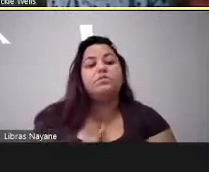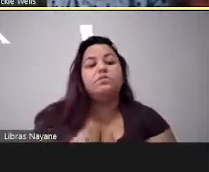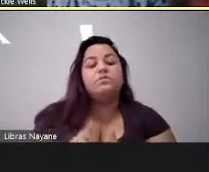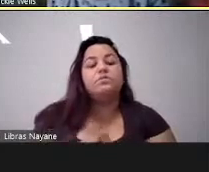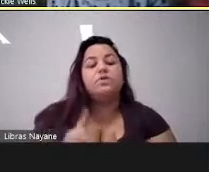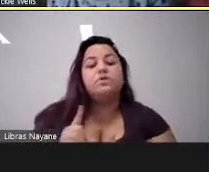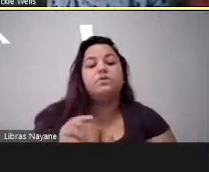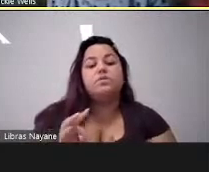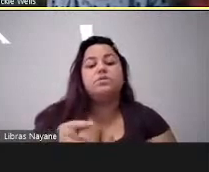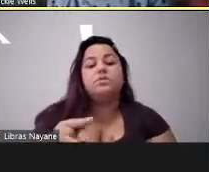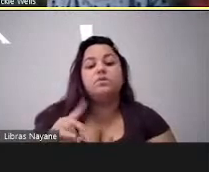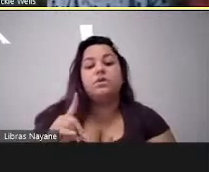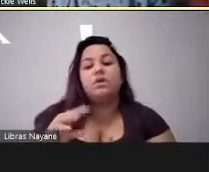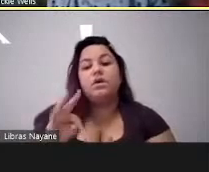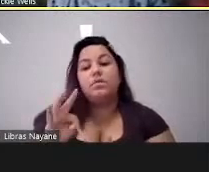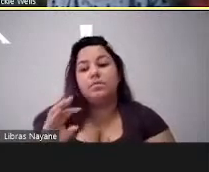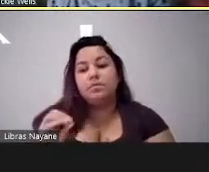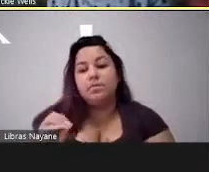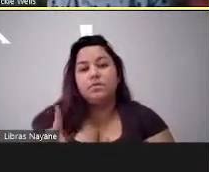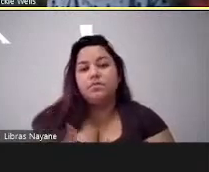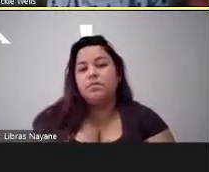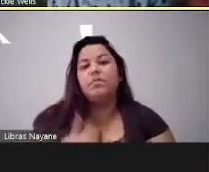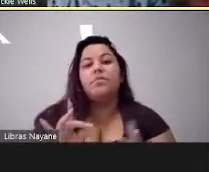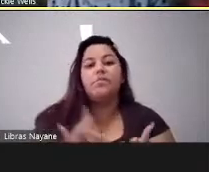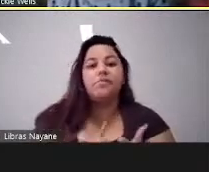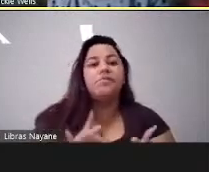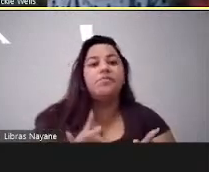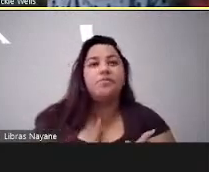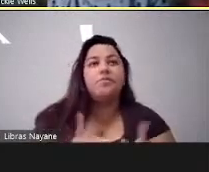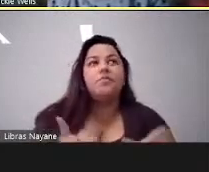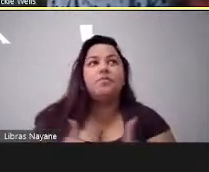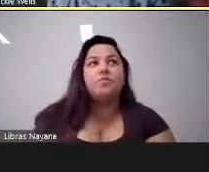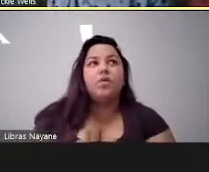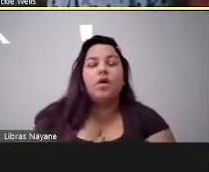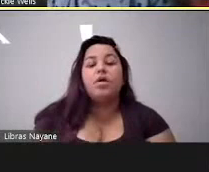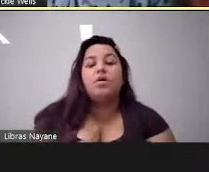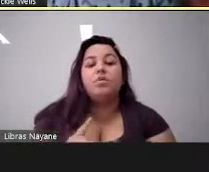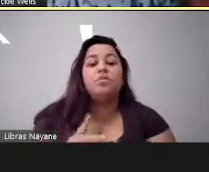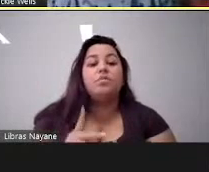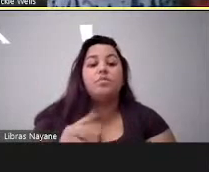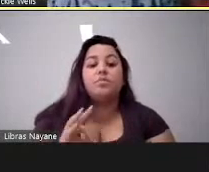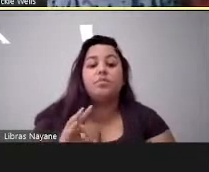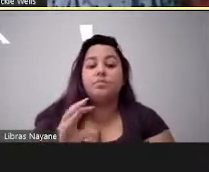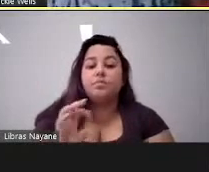benefits packages in particularly in large employers.